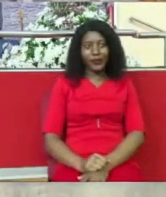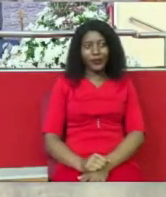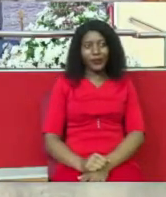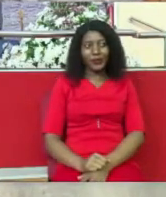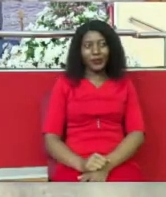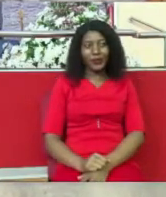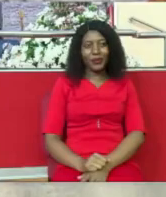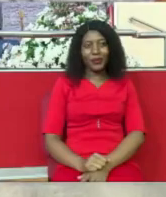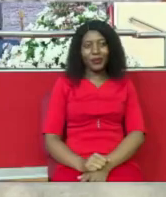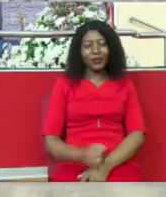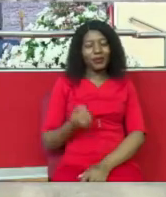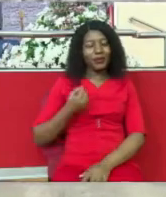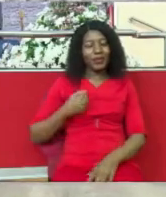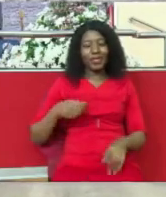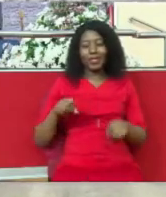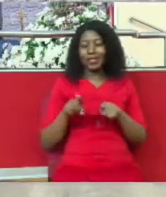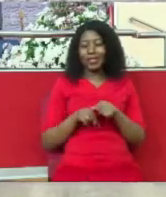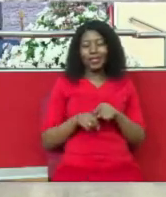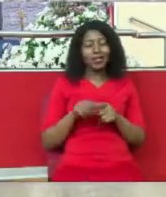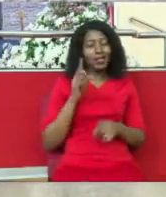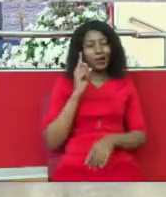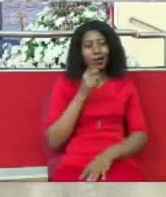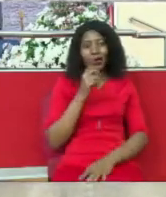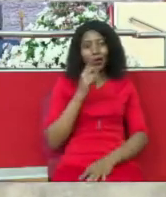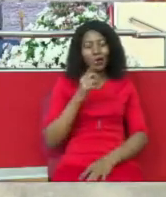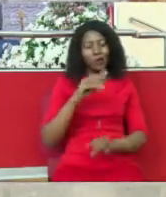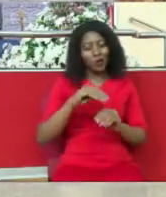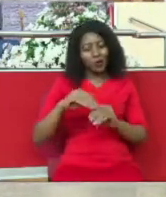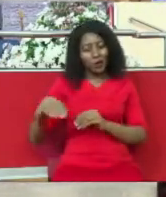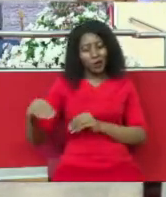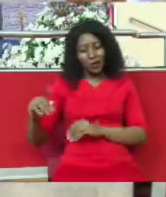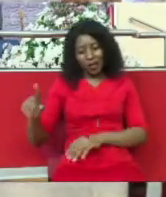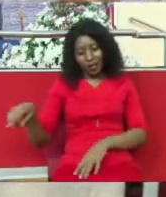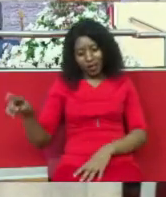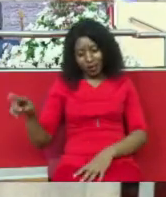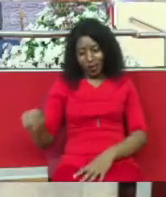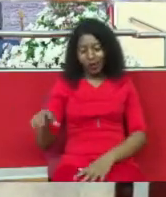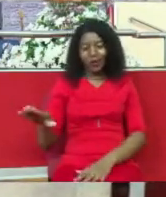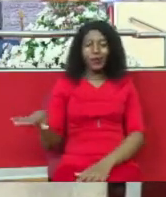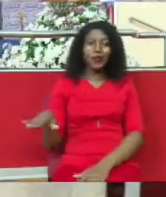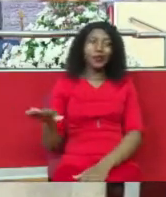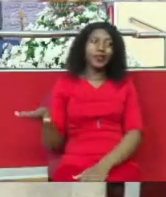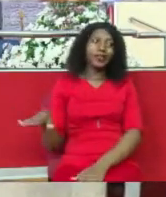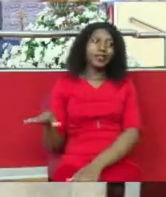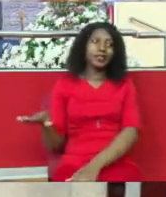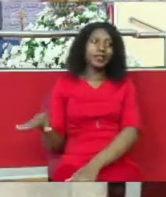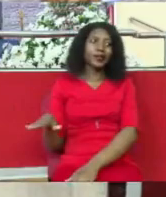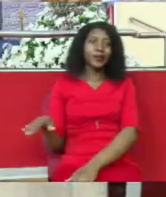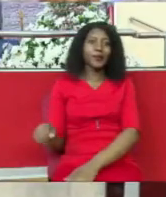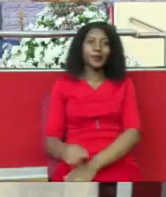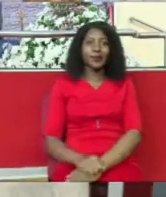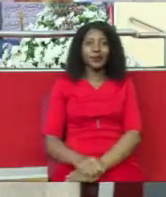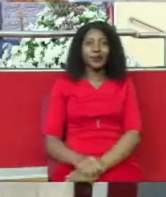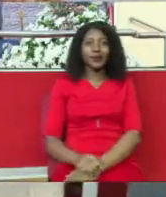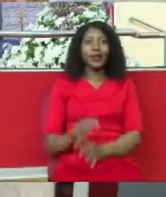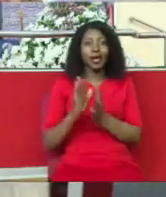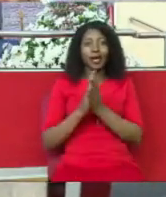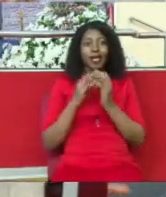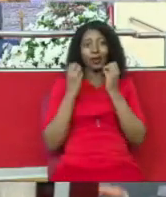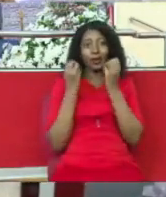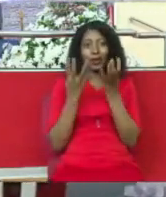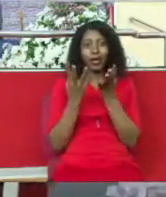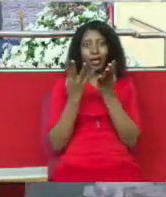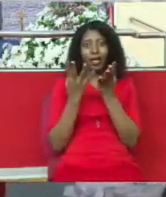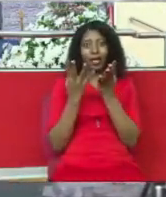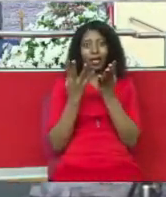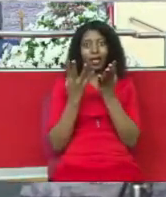maridadi. My sister, you're already straying into the rooftop somewhere. Unatorokea, unaenda mahali pasipofaa. Hallelujah. And